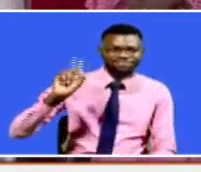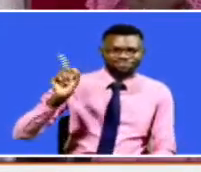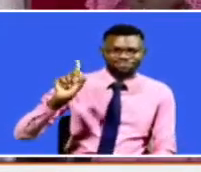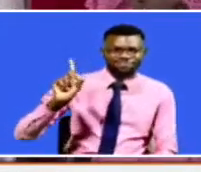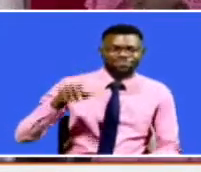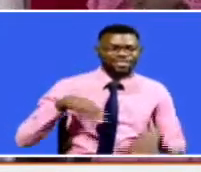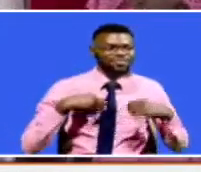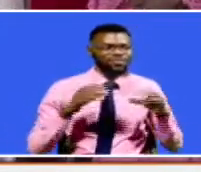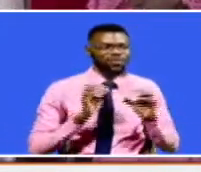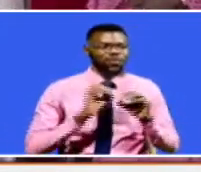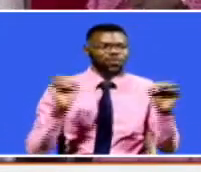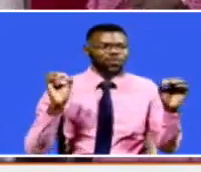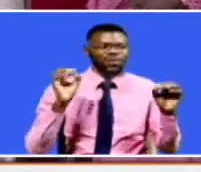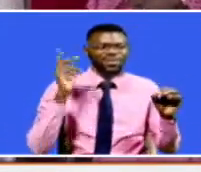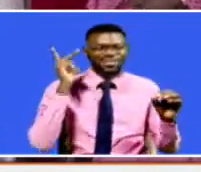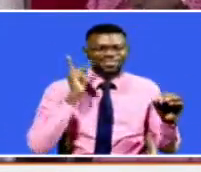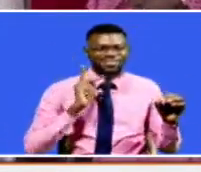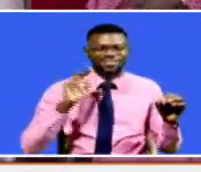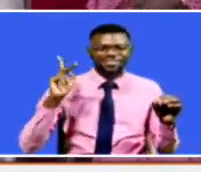Gashuhi, KTN News.